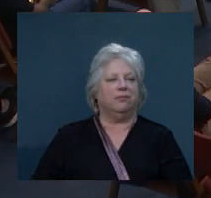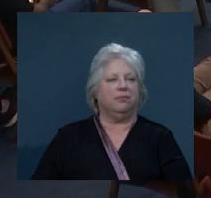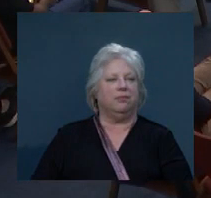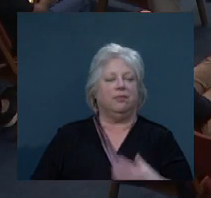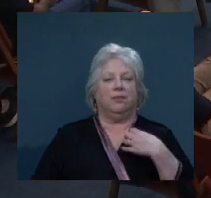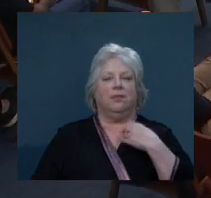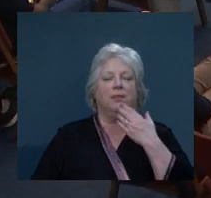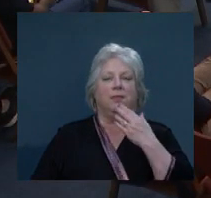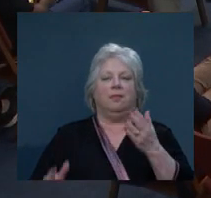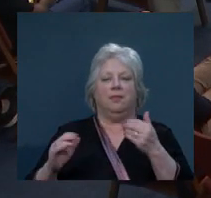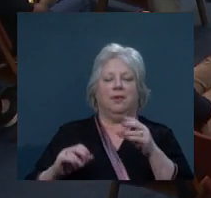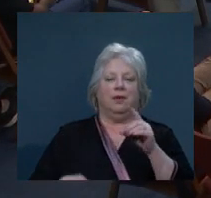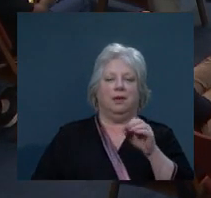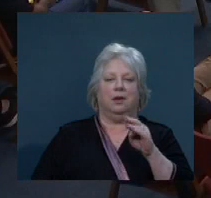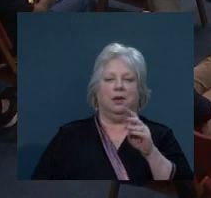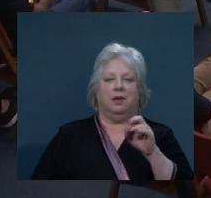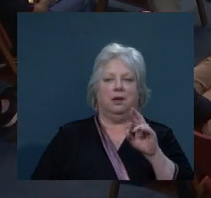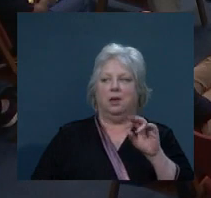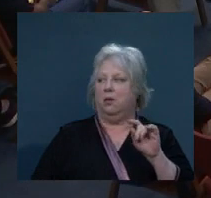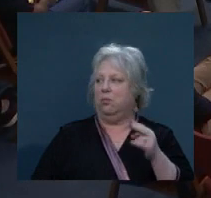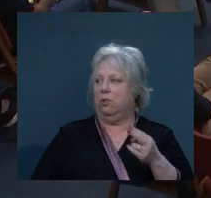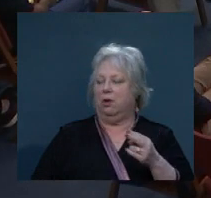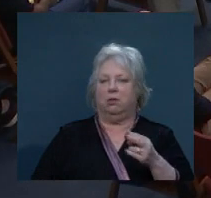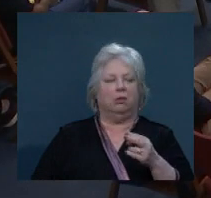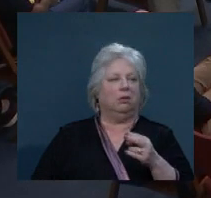Thank you, Deborah.